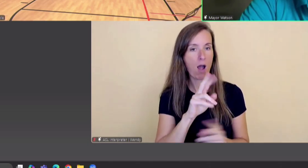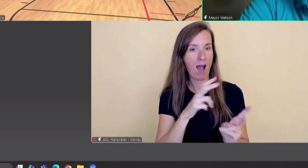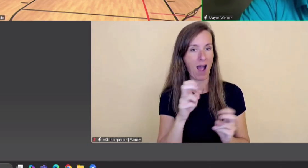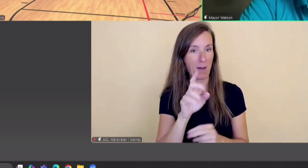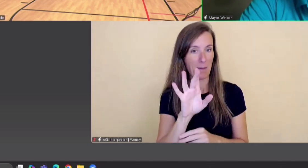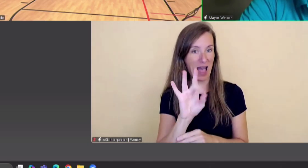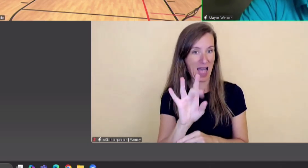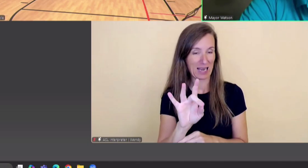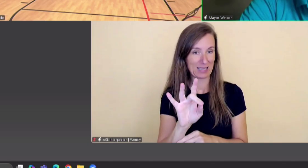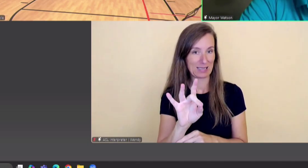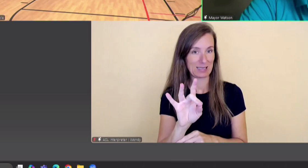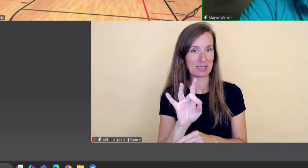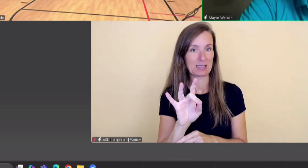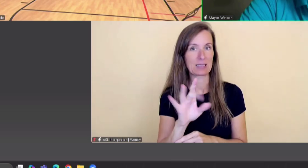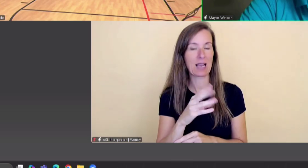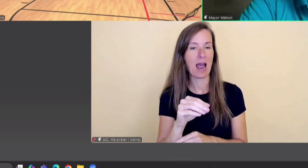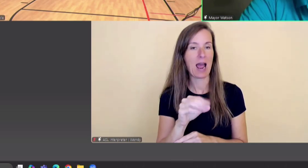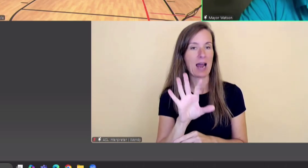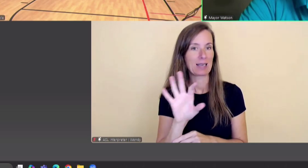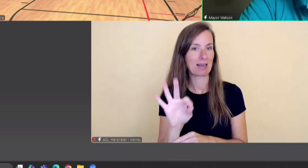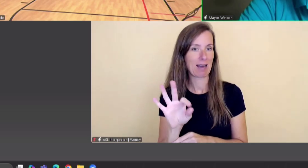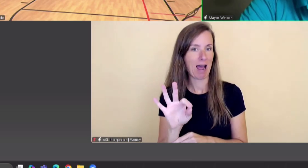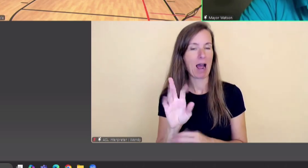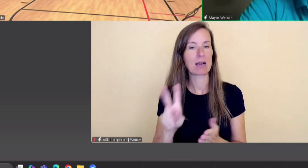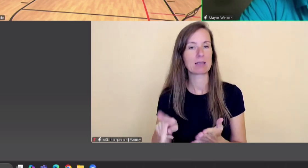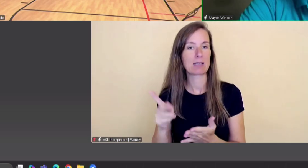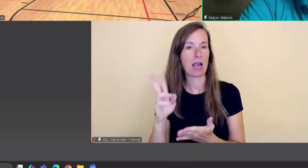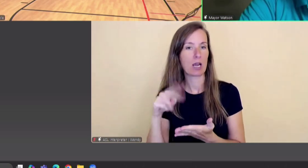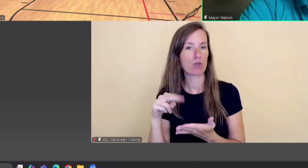item 9, the second reading of the ethics ordinance.